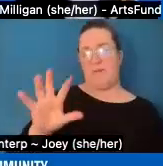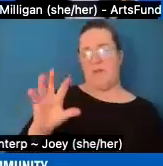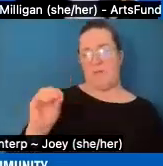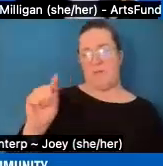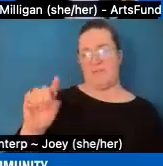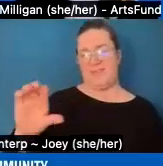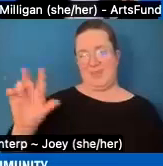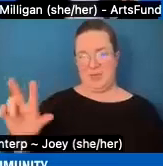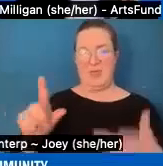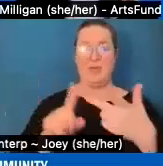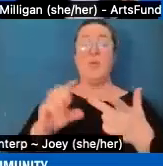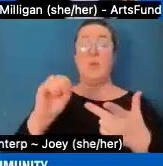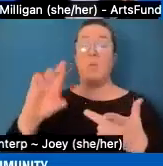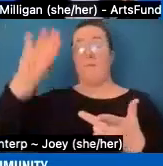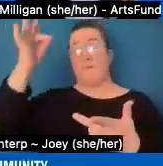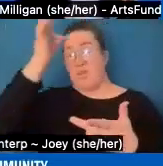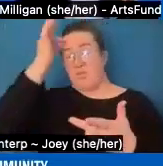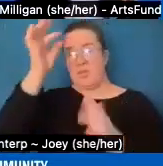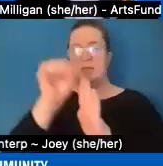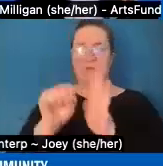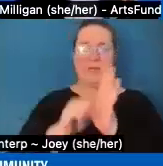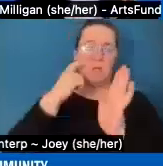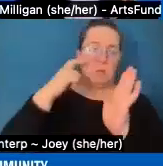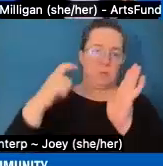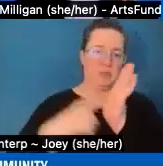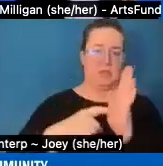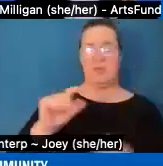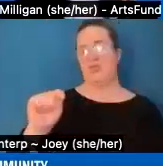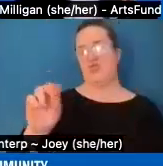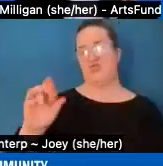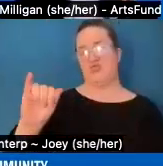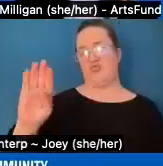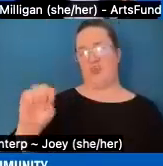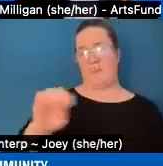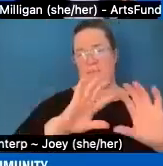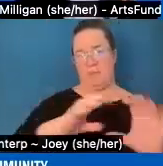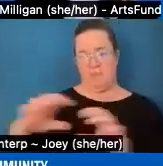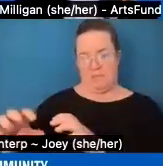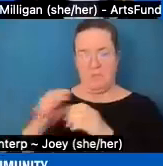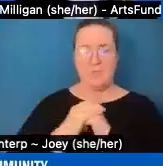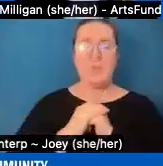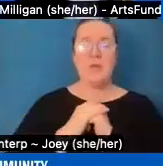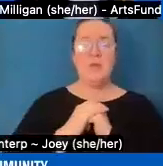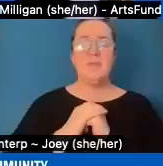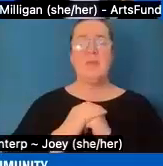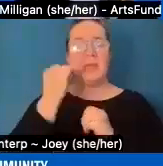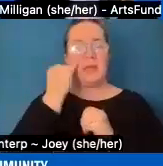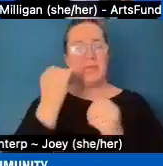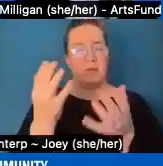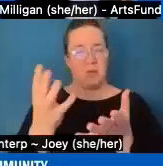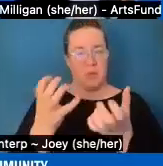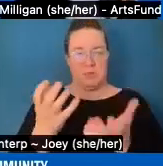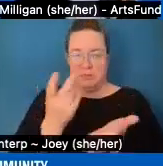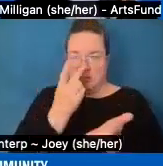entity. I do want to note here that the most significant clarification we've made from last year's eligibility parameters is around